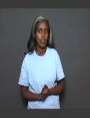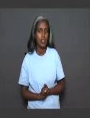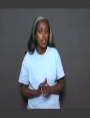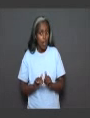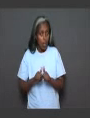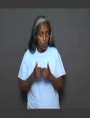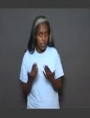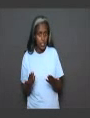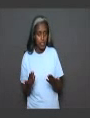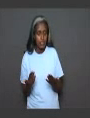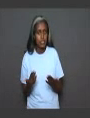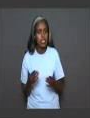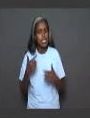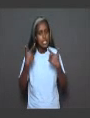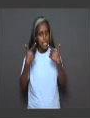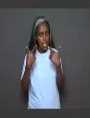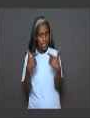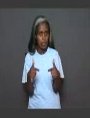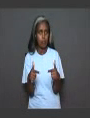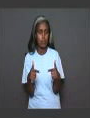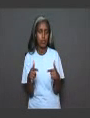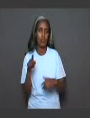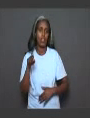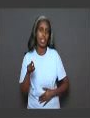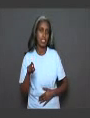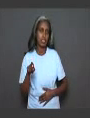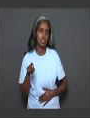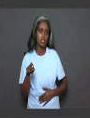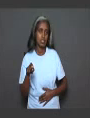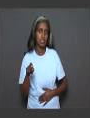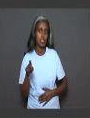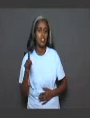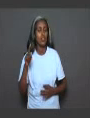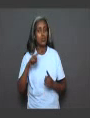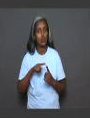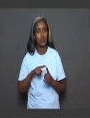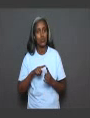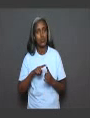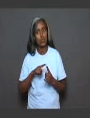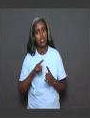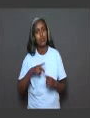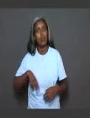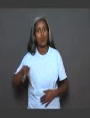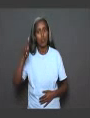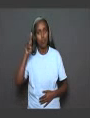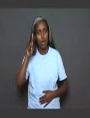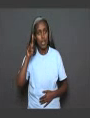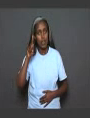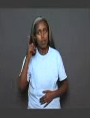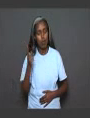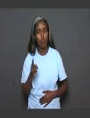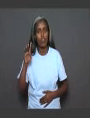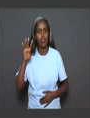However, the limit of x to the power of 1